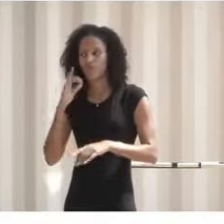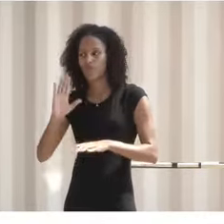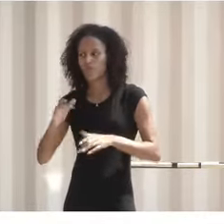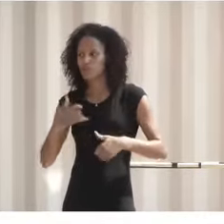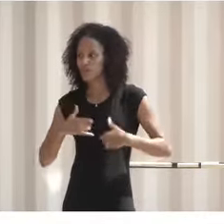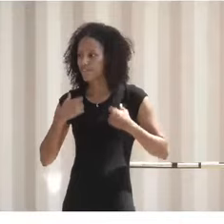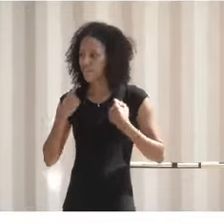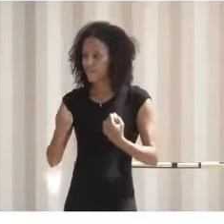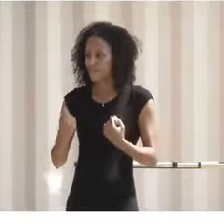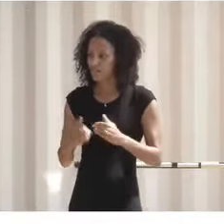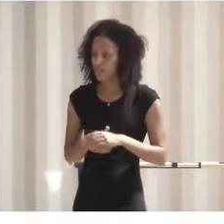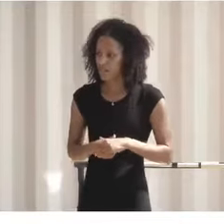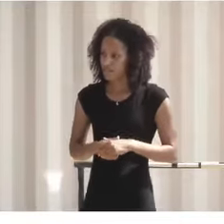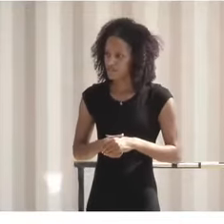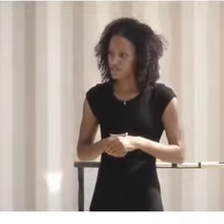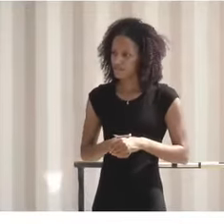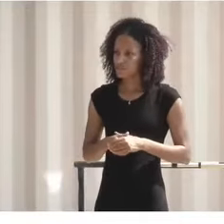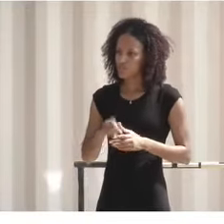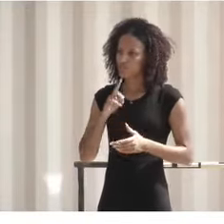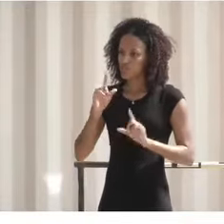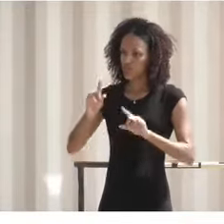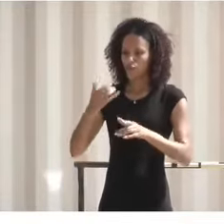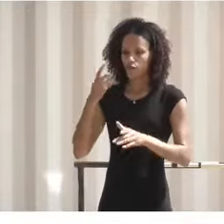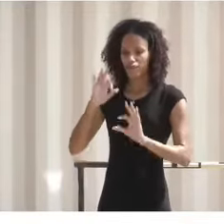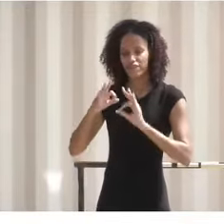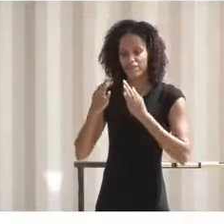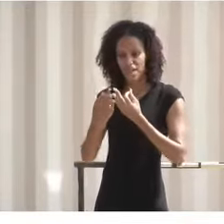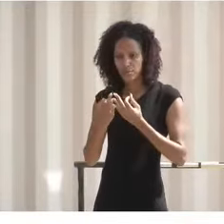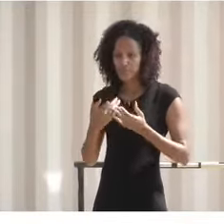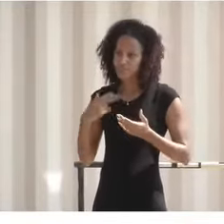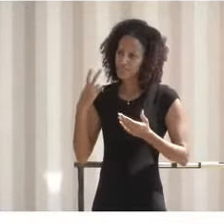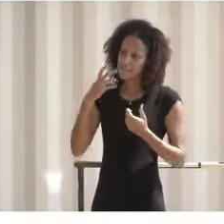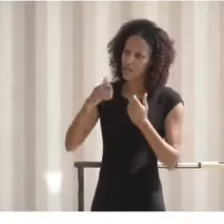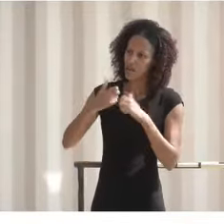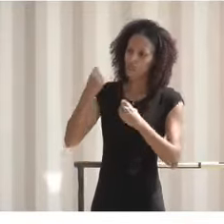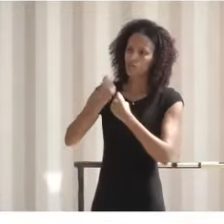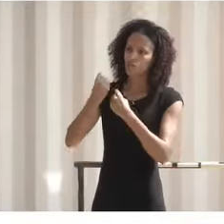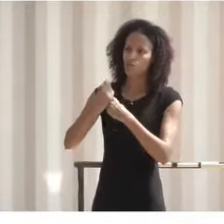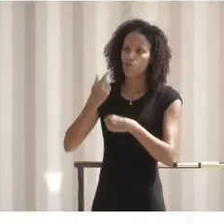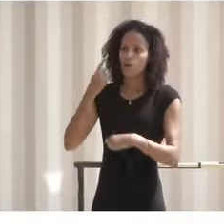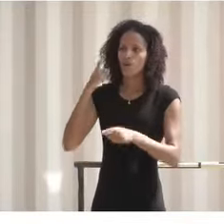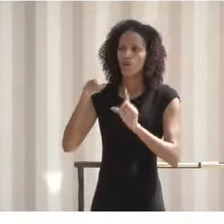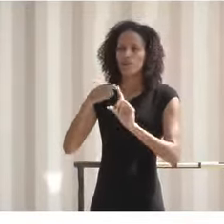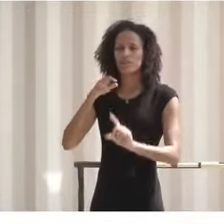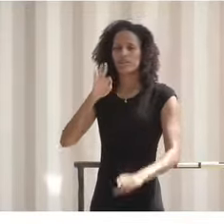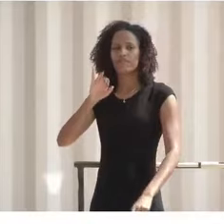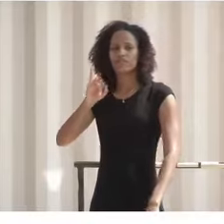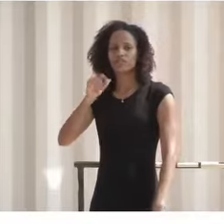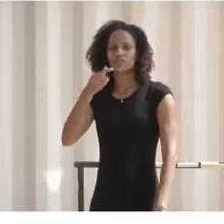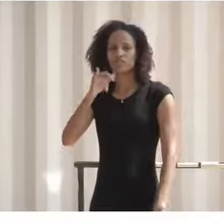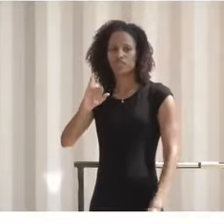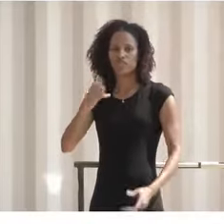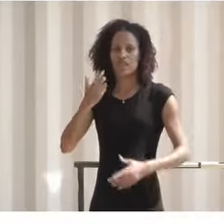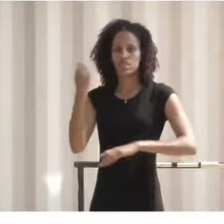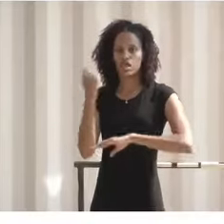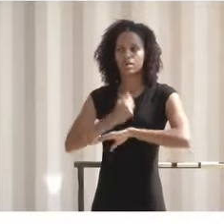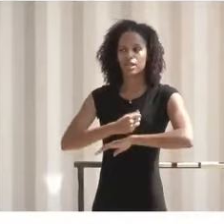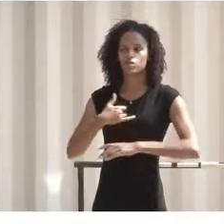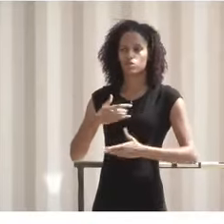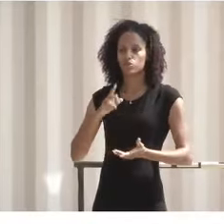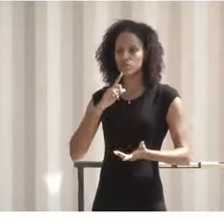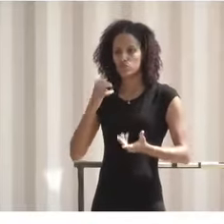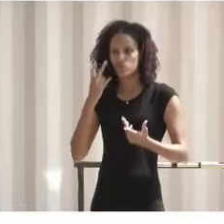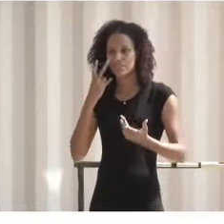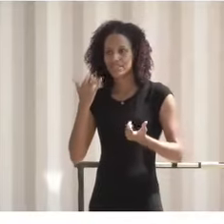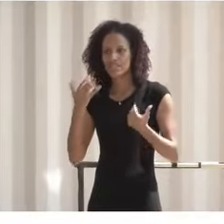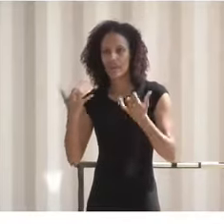and for their families on those 2.5 years when Fiji was in lockdown. So it's that lack